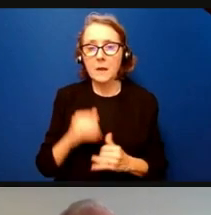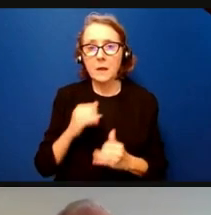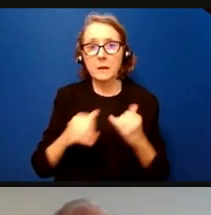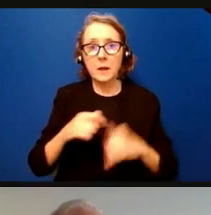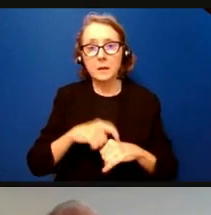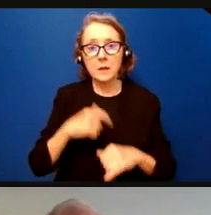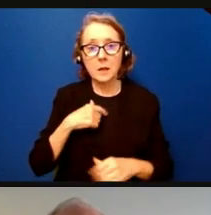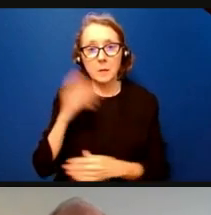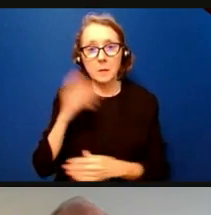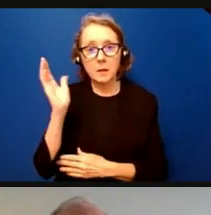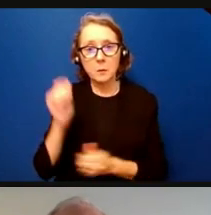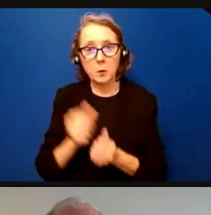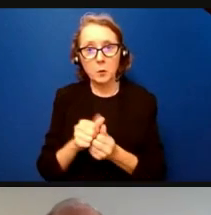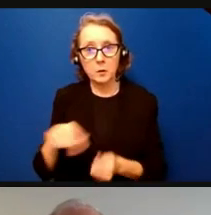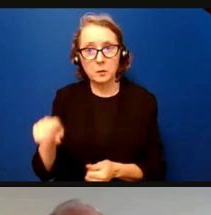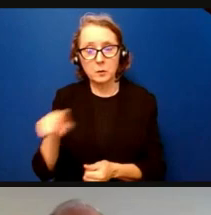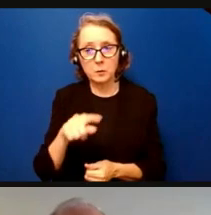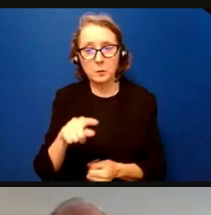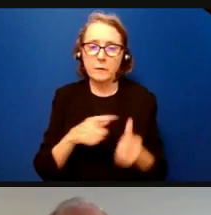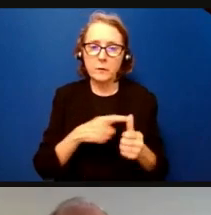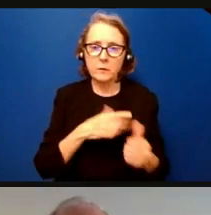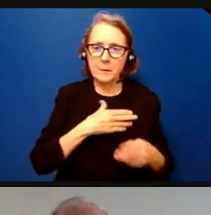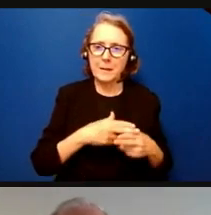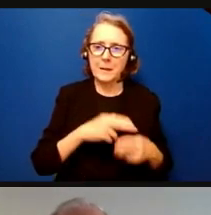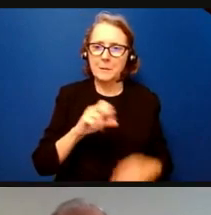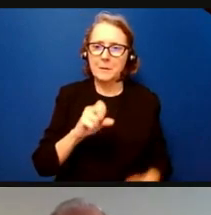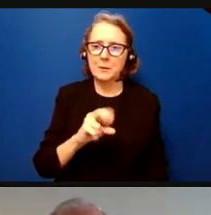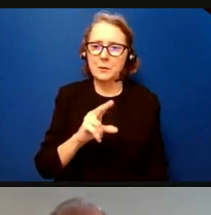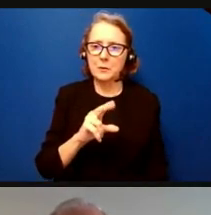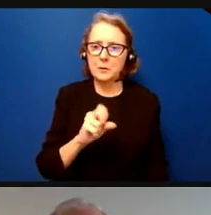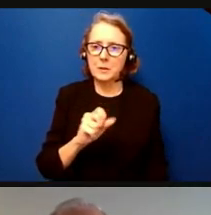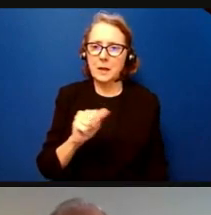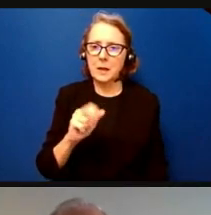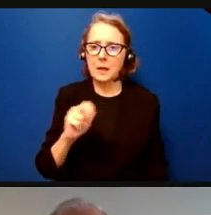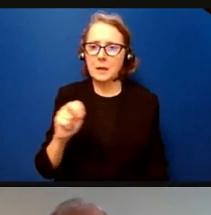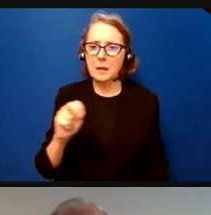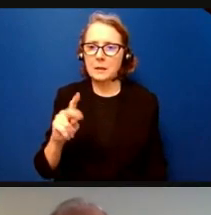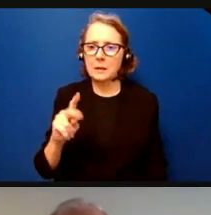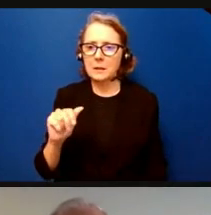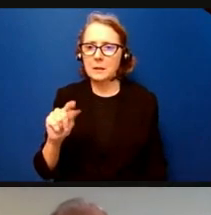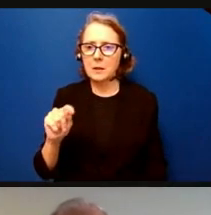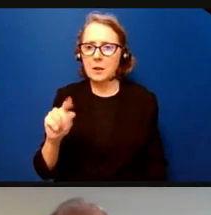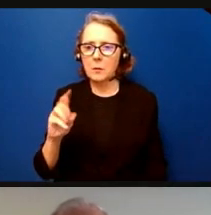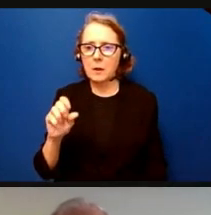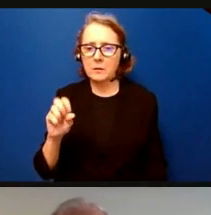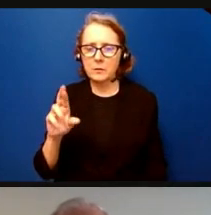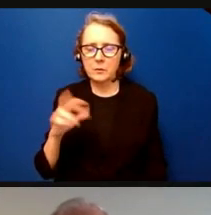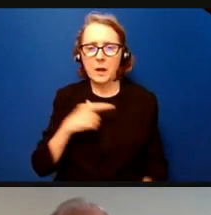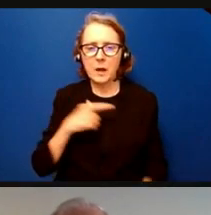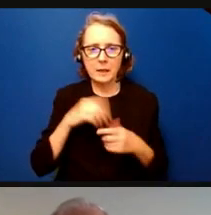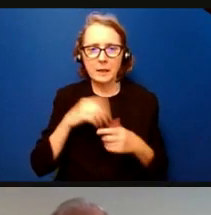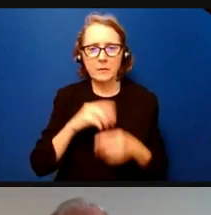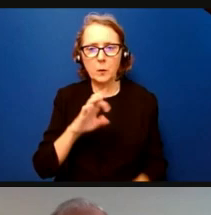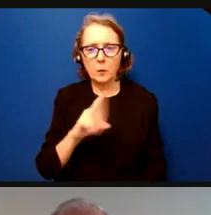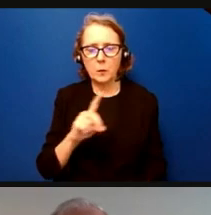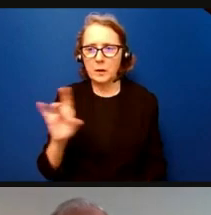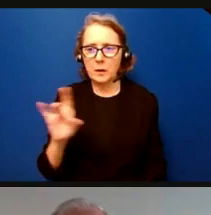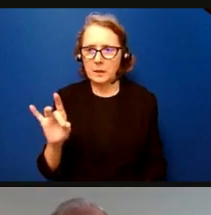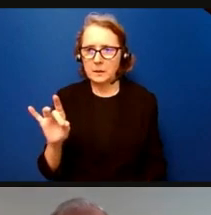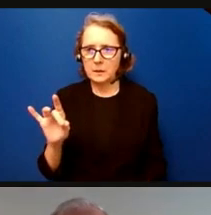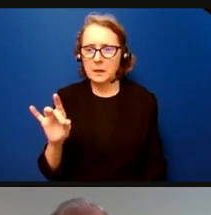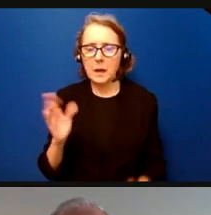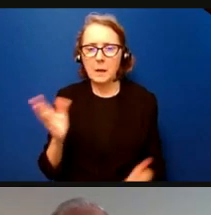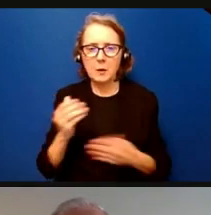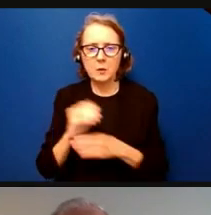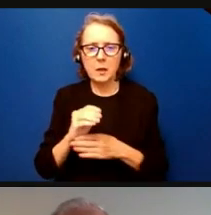spoke to council, first of all, my name is Suzanne Kaltwasser. I live in Ward 8, and I'm here tonight representing